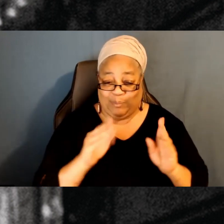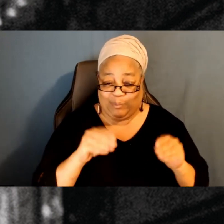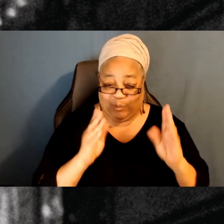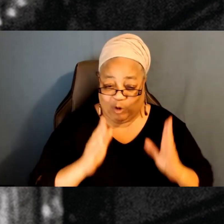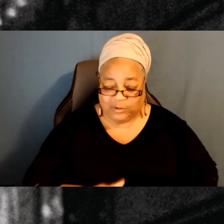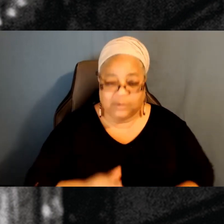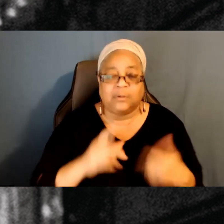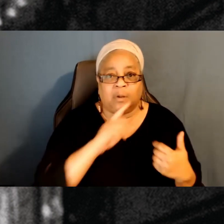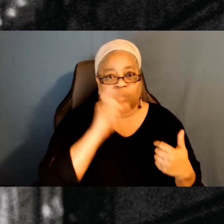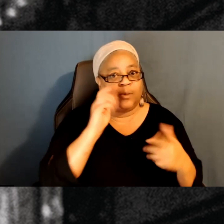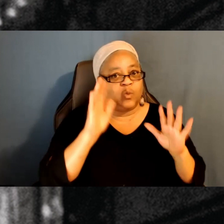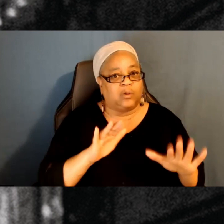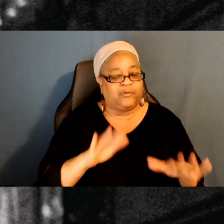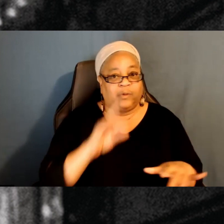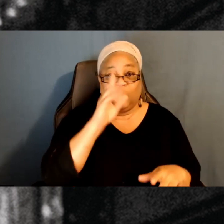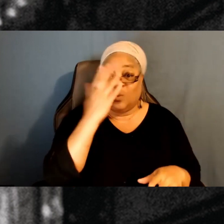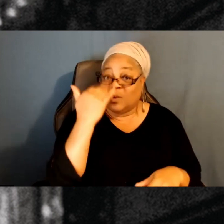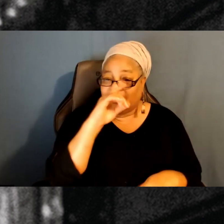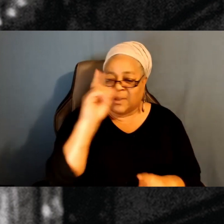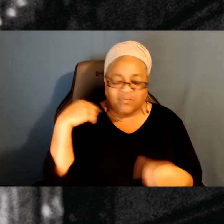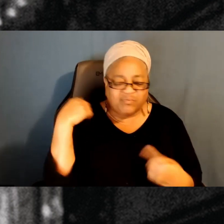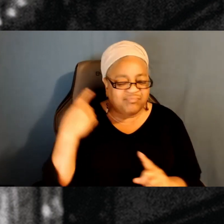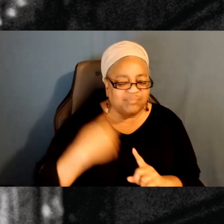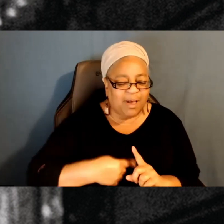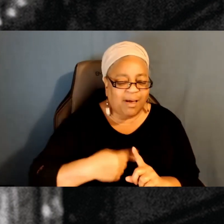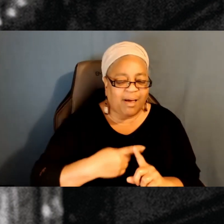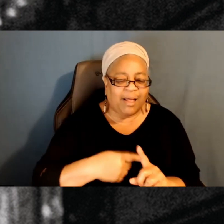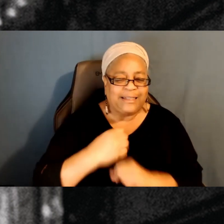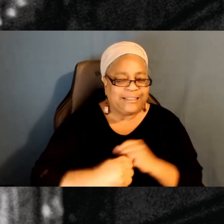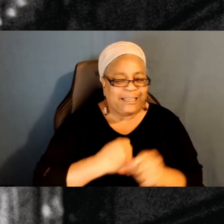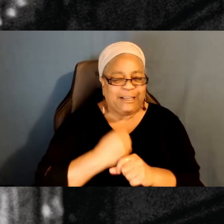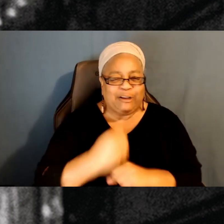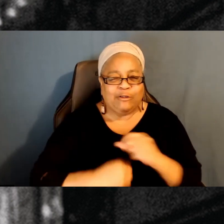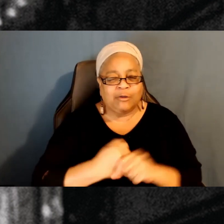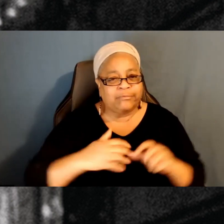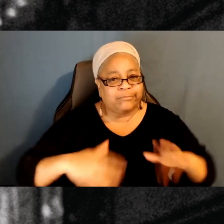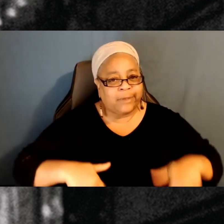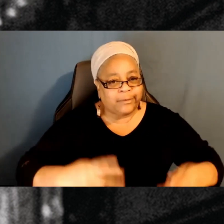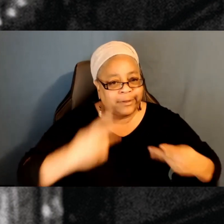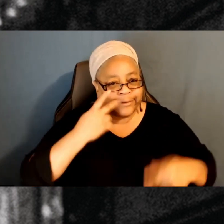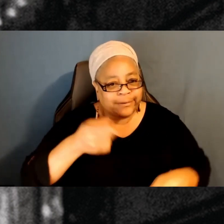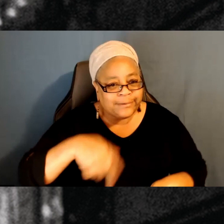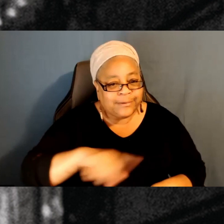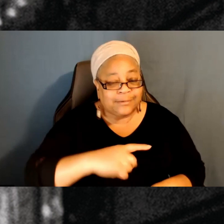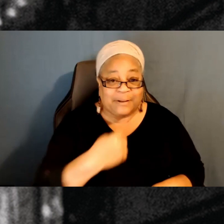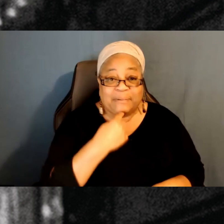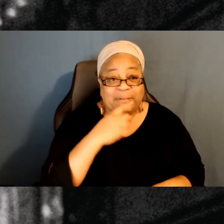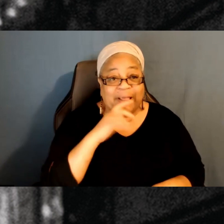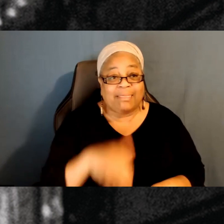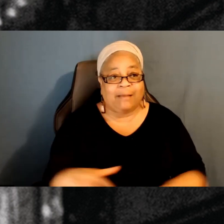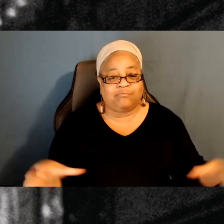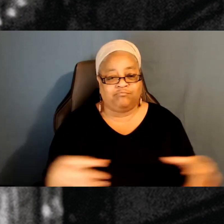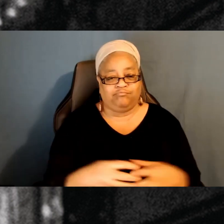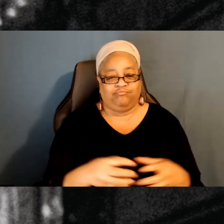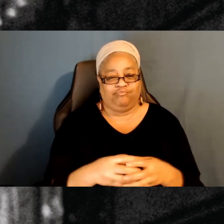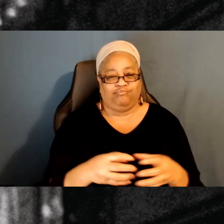it's been months and months and months, if not years, since I've seen some of you, and I miss that gathering, that